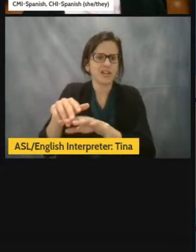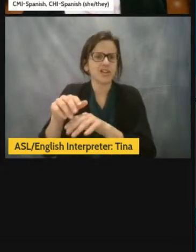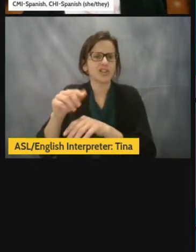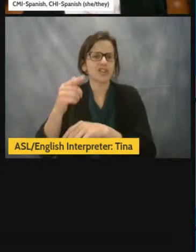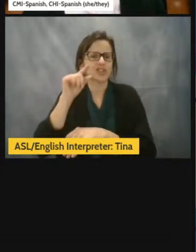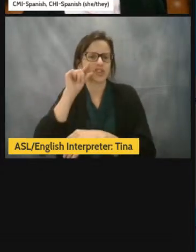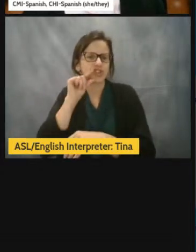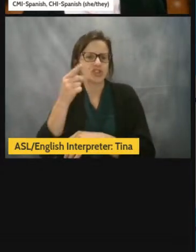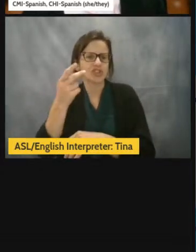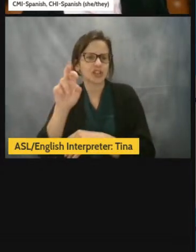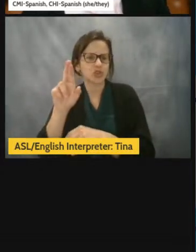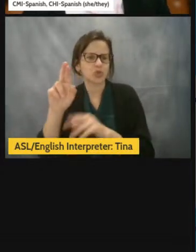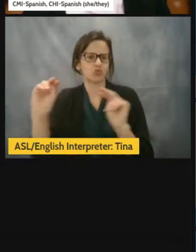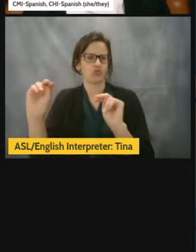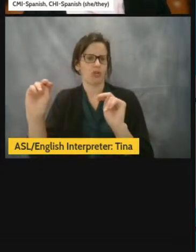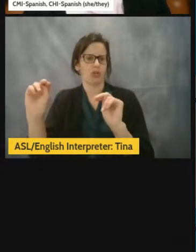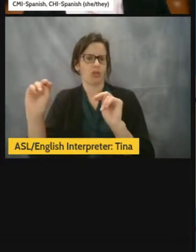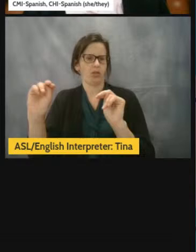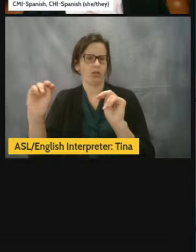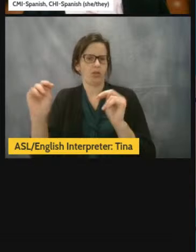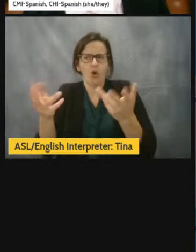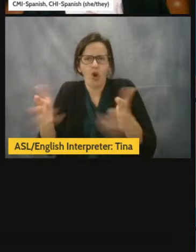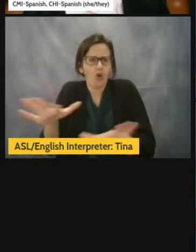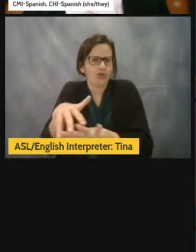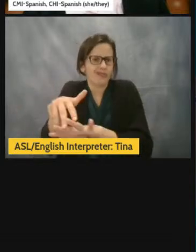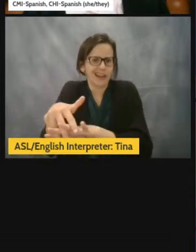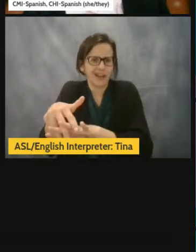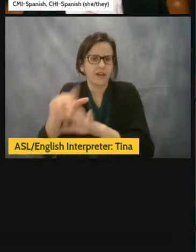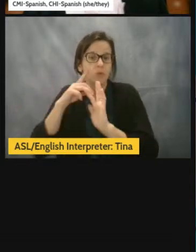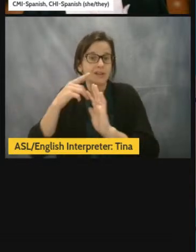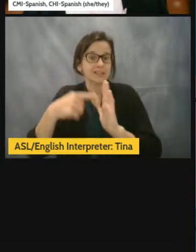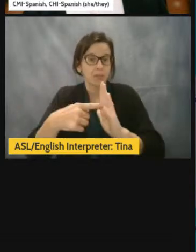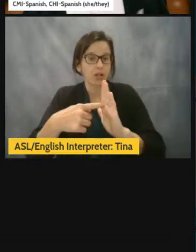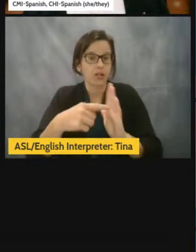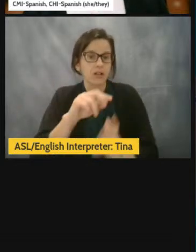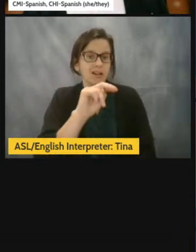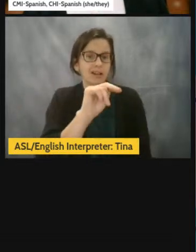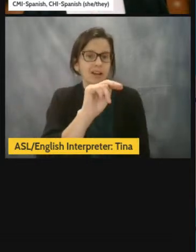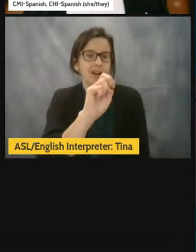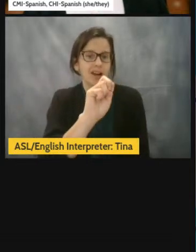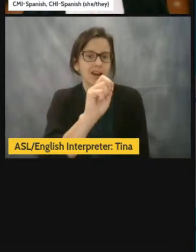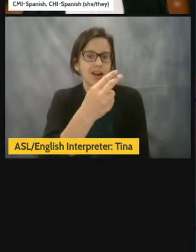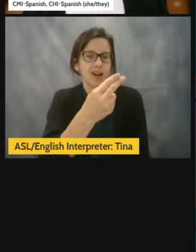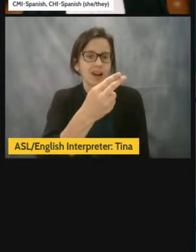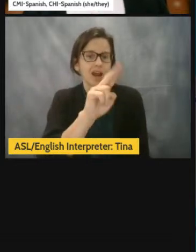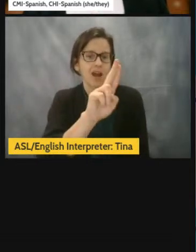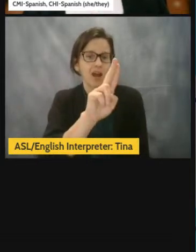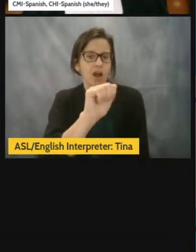at Nahuatl, so Nahuatl, which is spelled